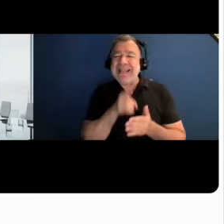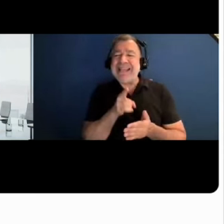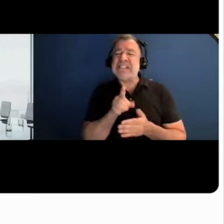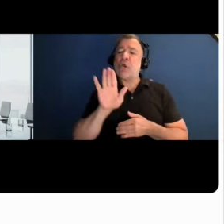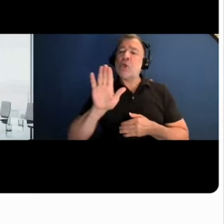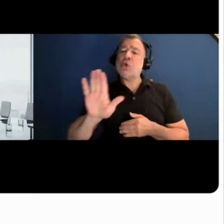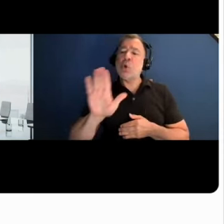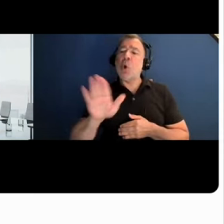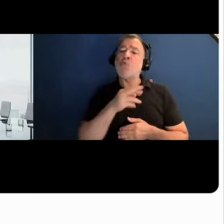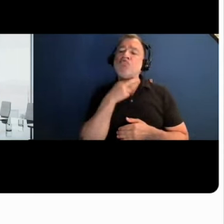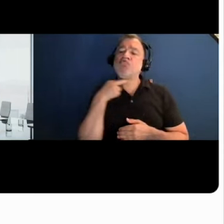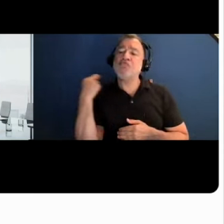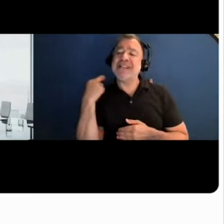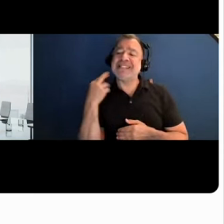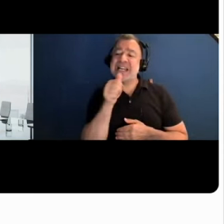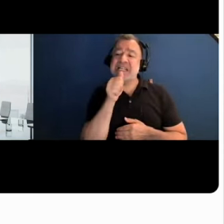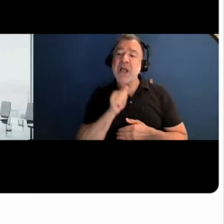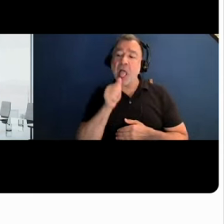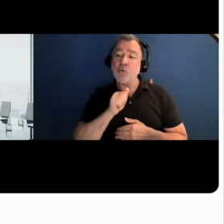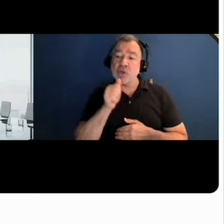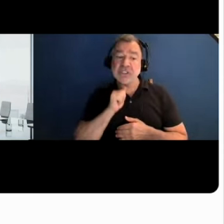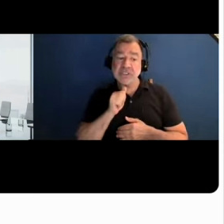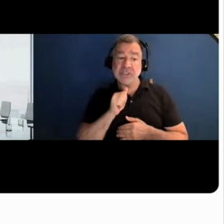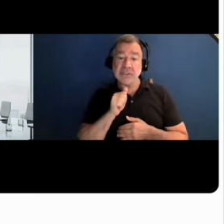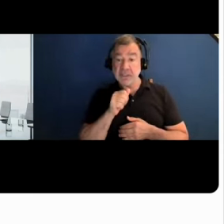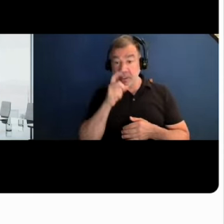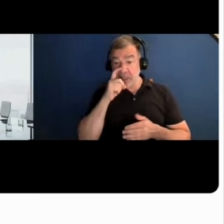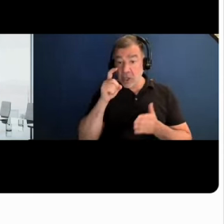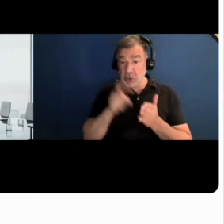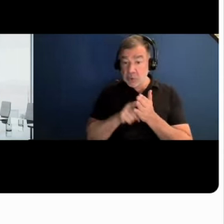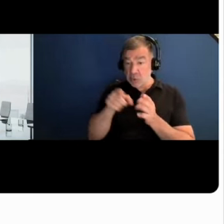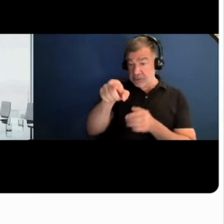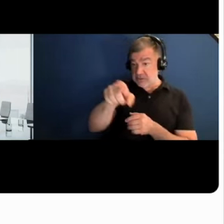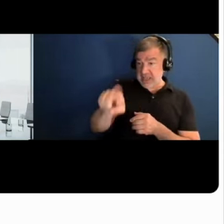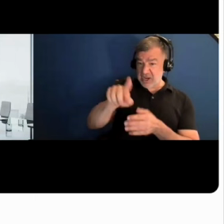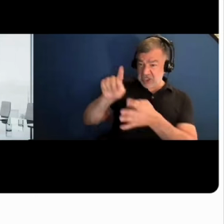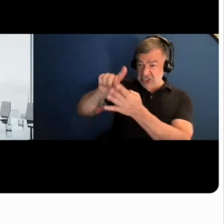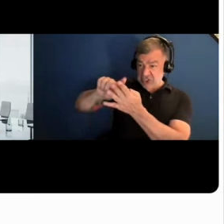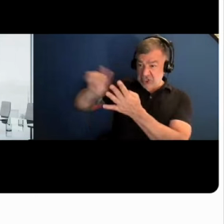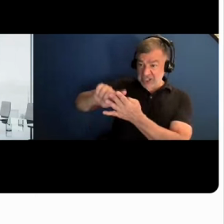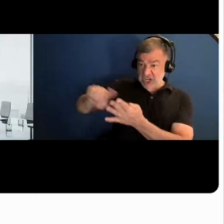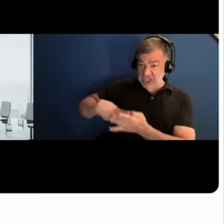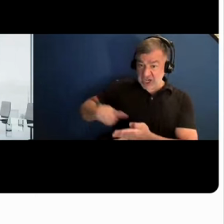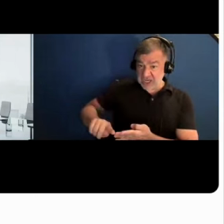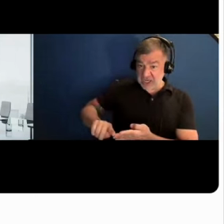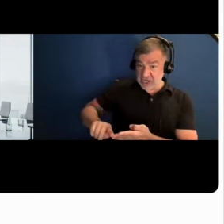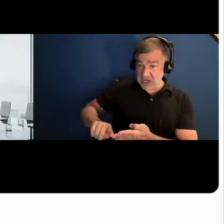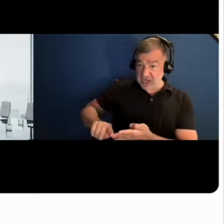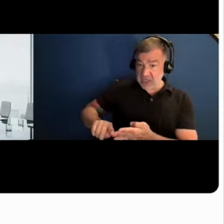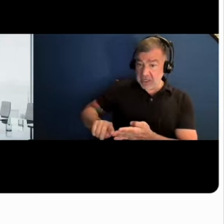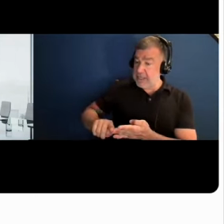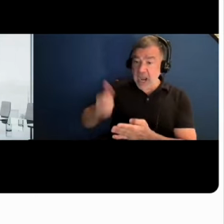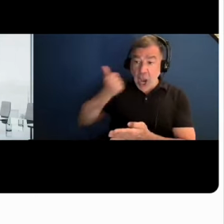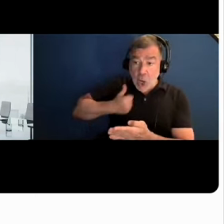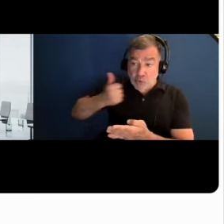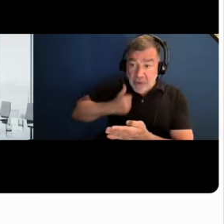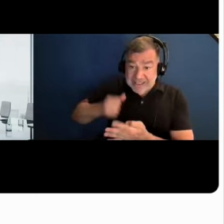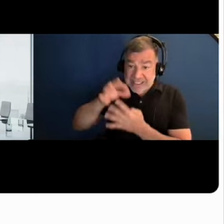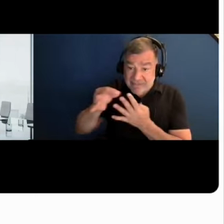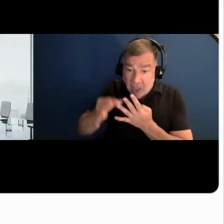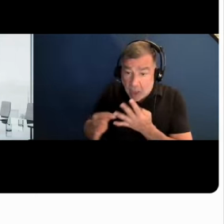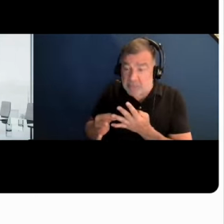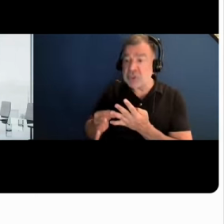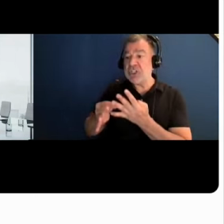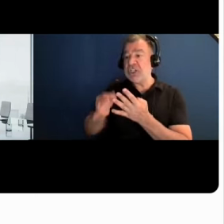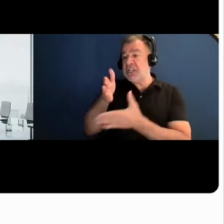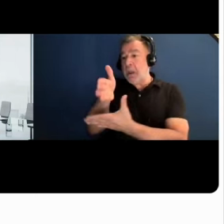right-hand side that we're showing you a checking account to moderate to aggressive investments. And here's where you just have to